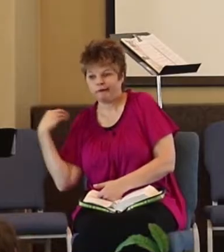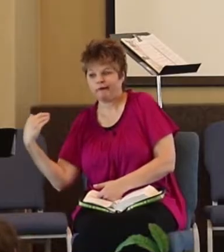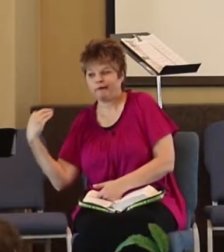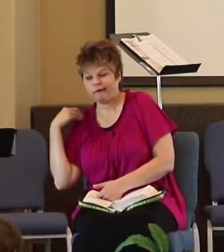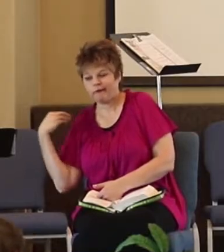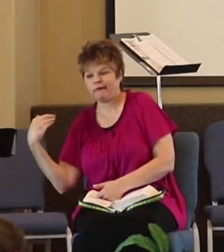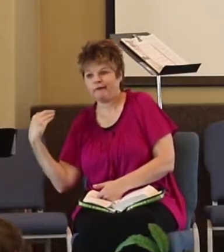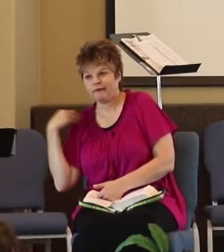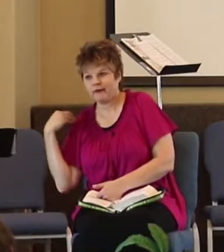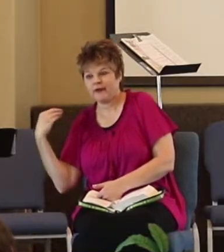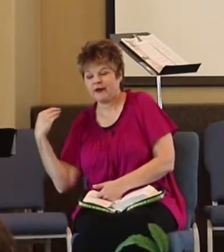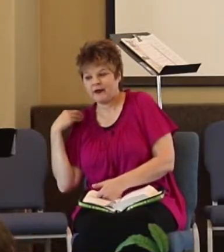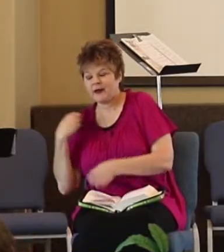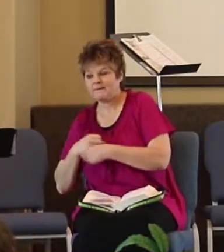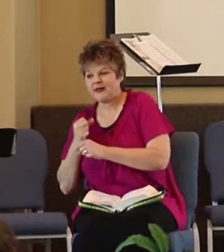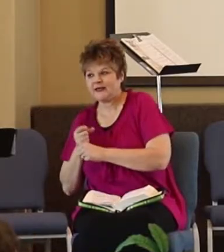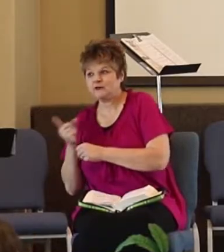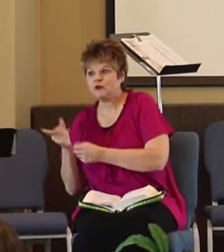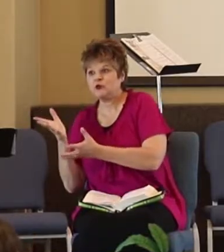him.